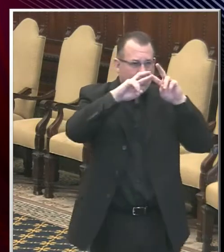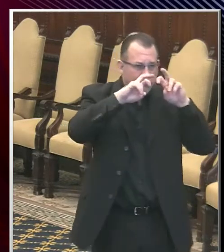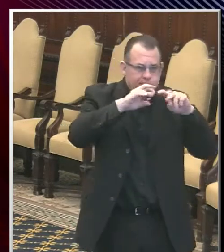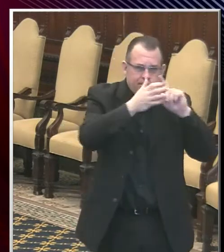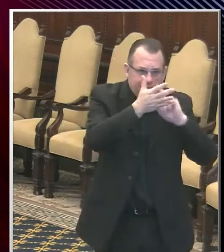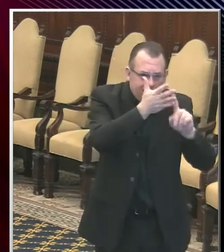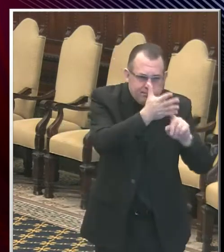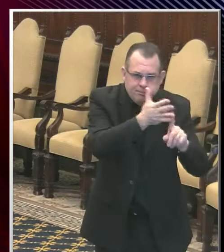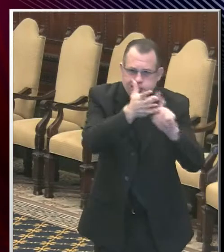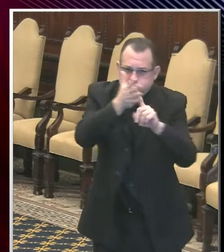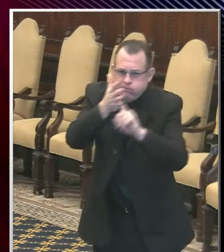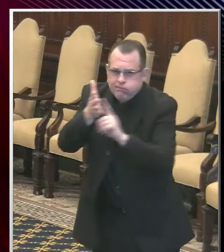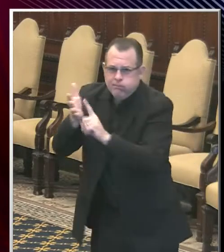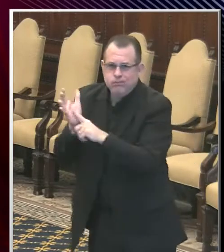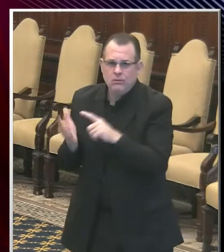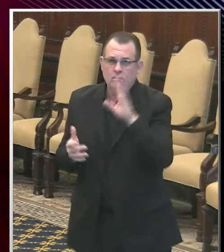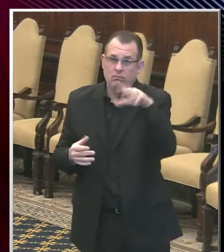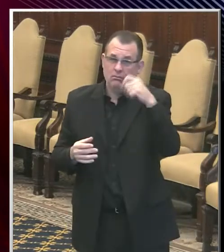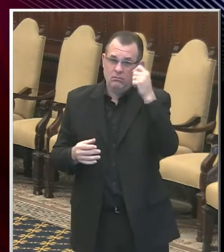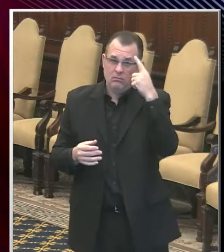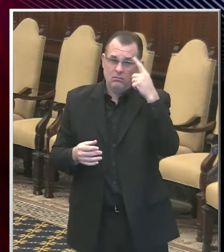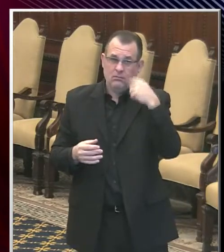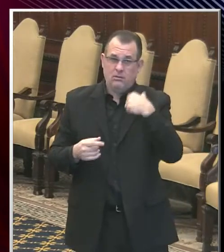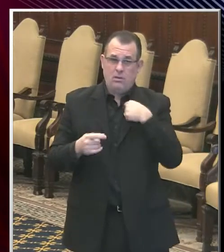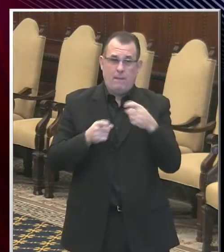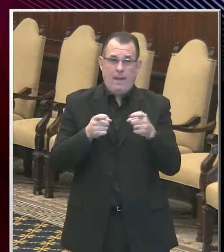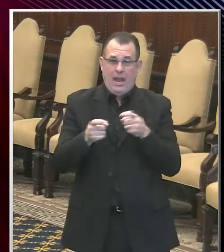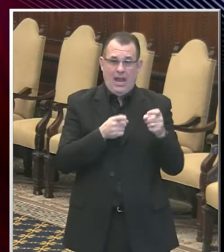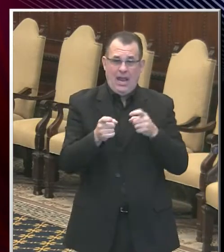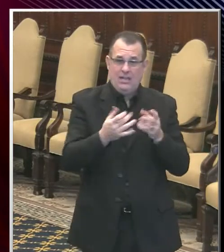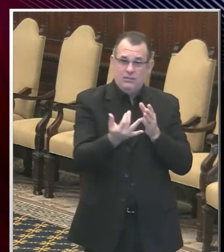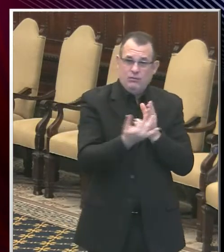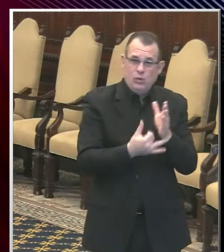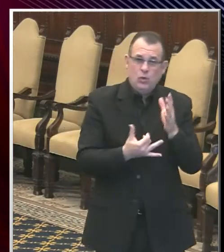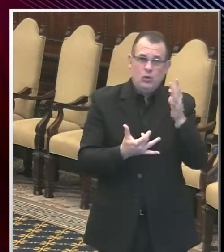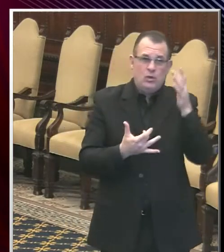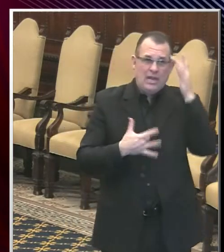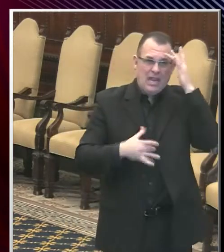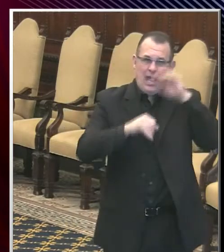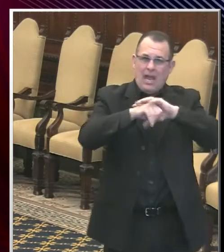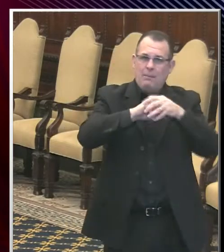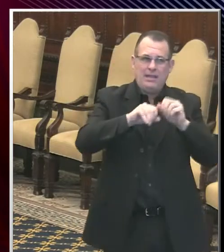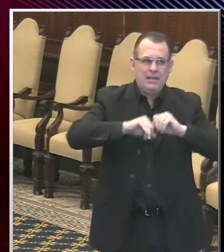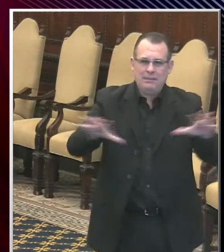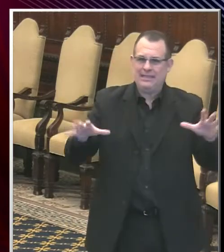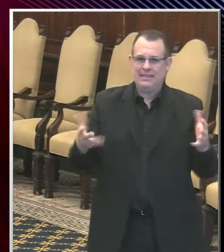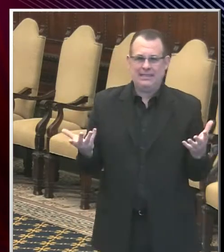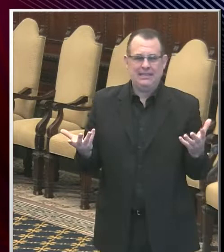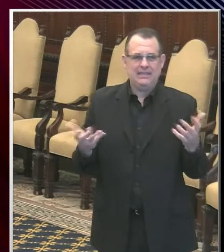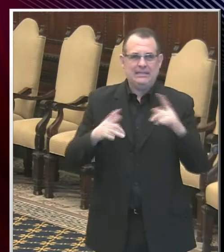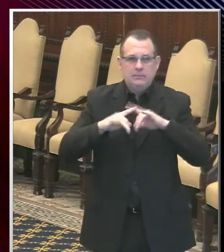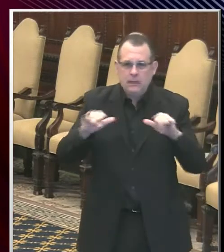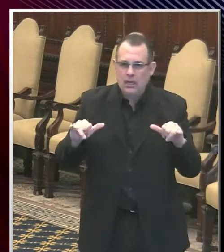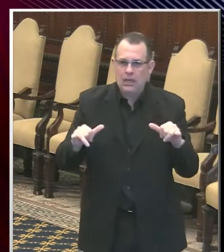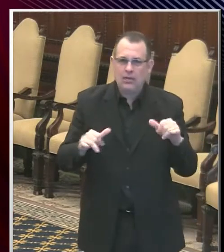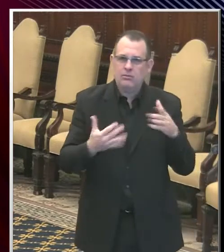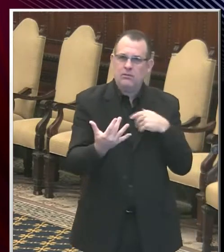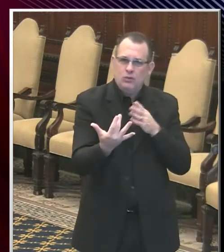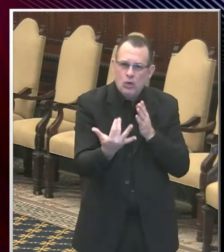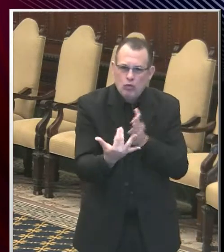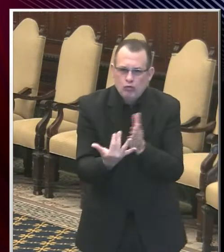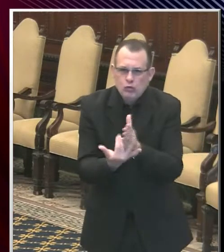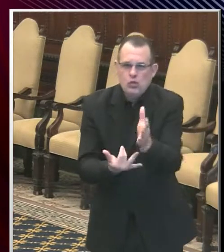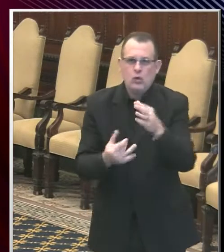was, as we're managing through an epidemic, we're also managing through a